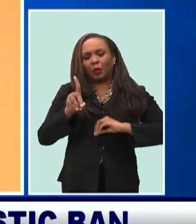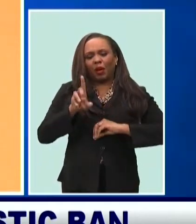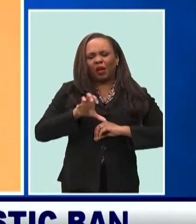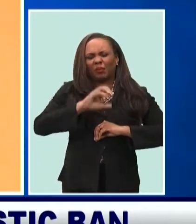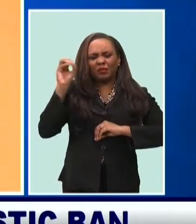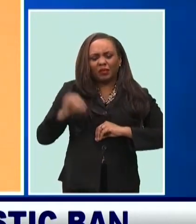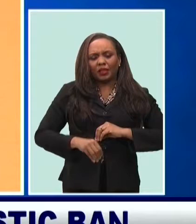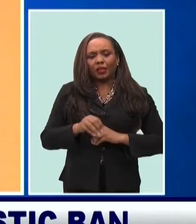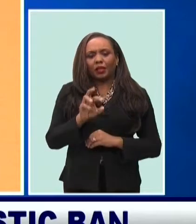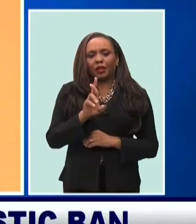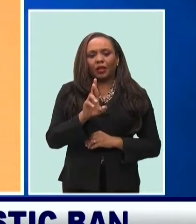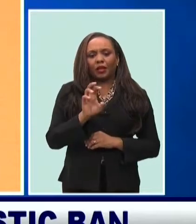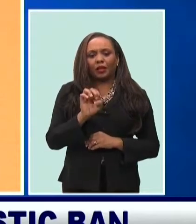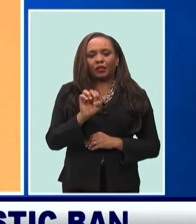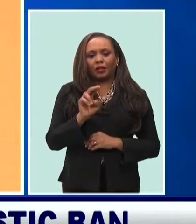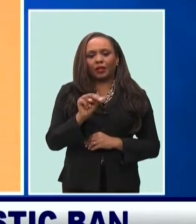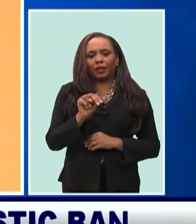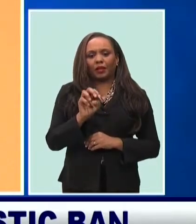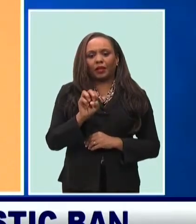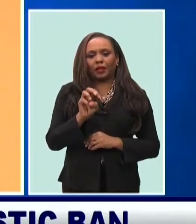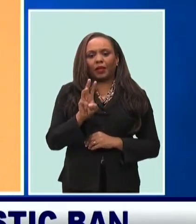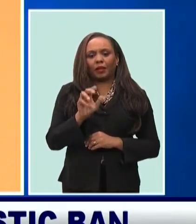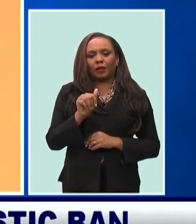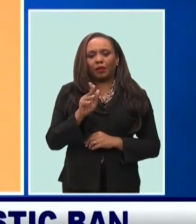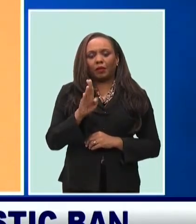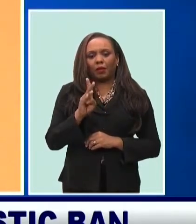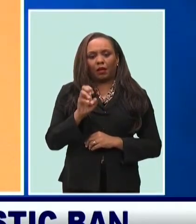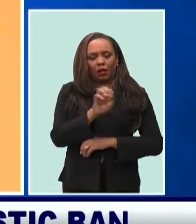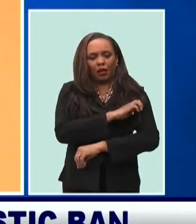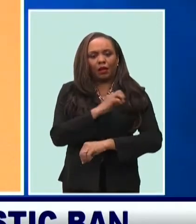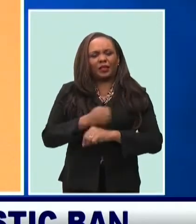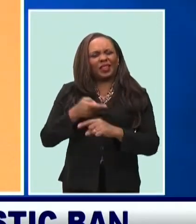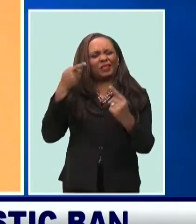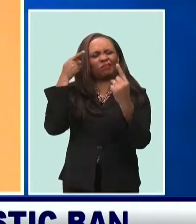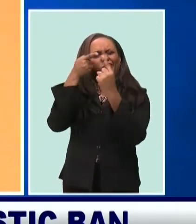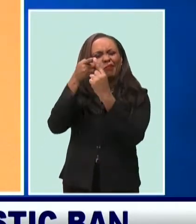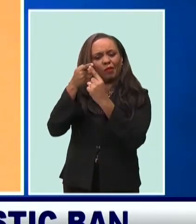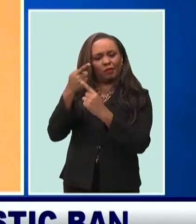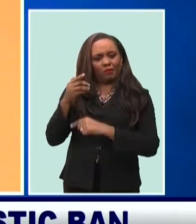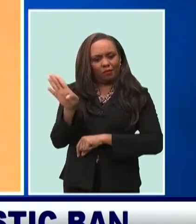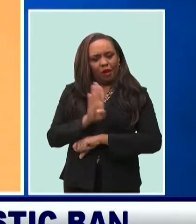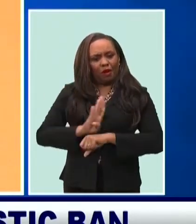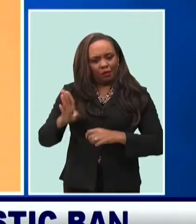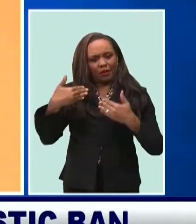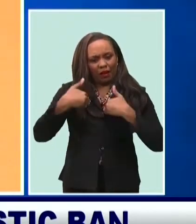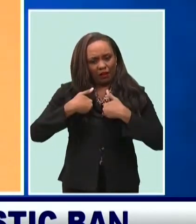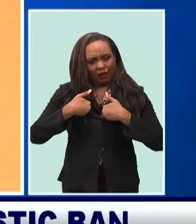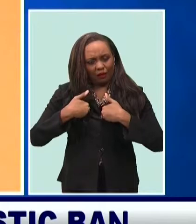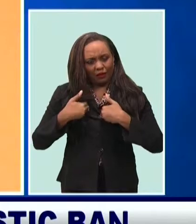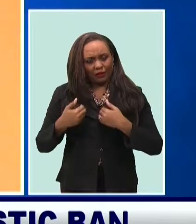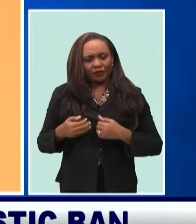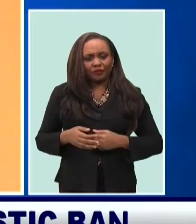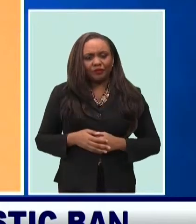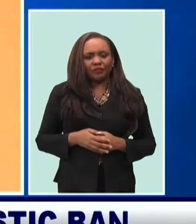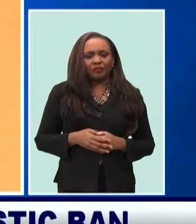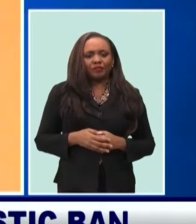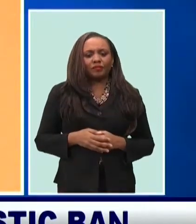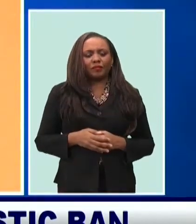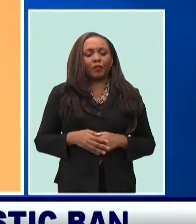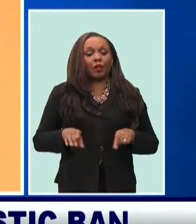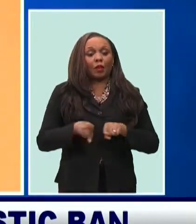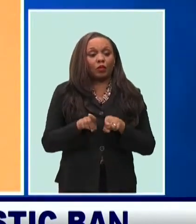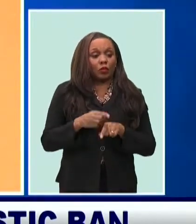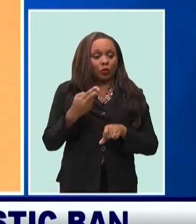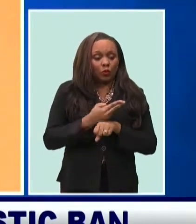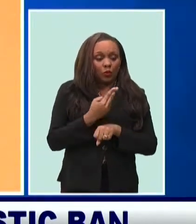100% renewable energy target that we have as a country, and then treating to the plastics and the food